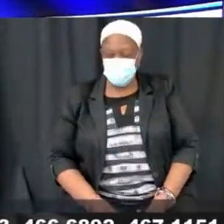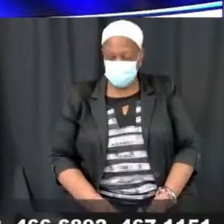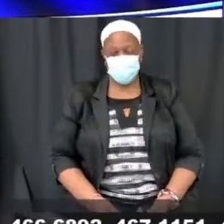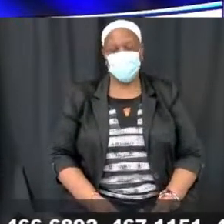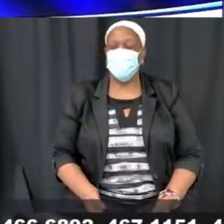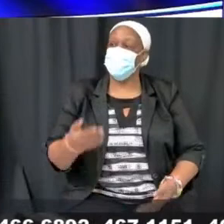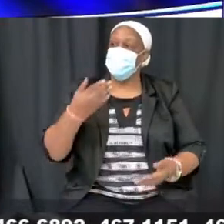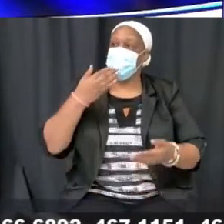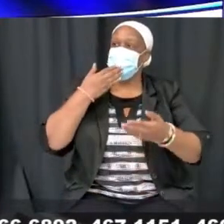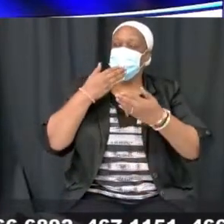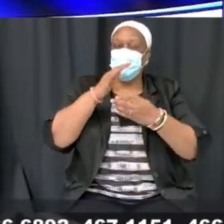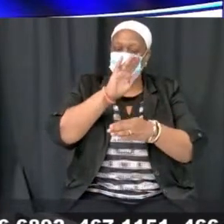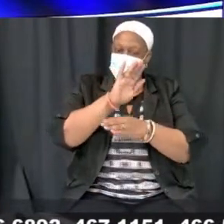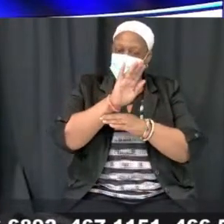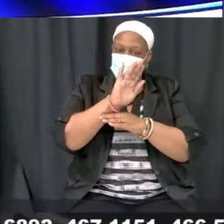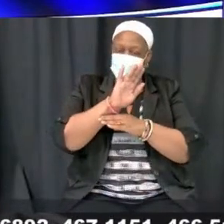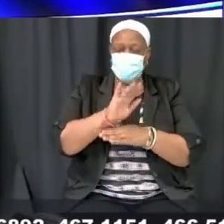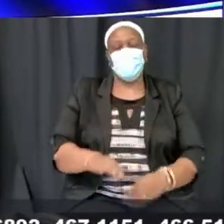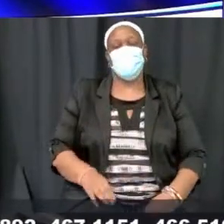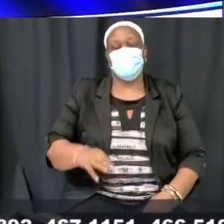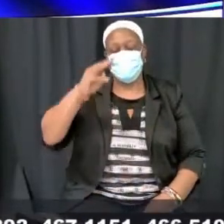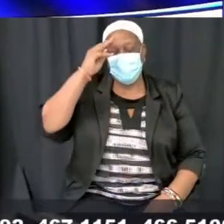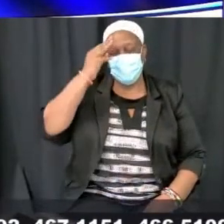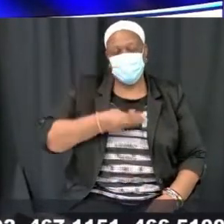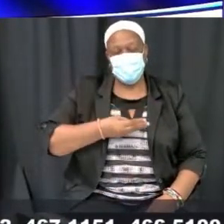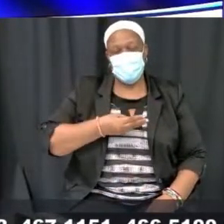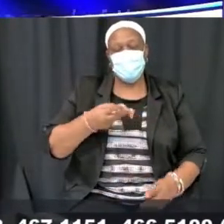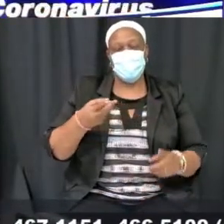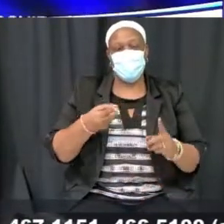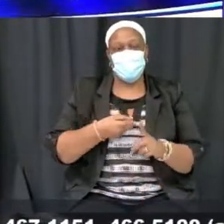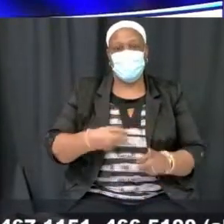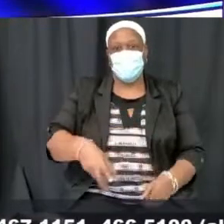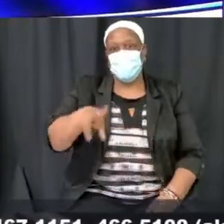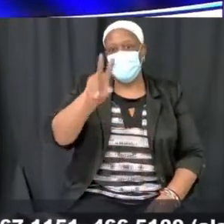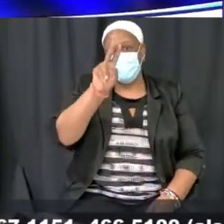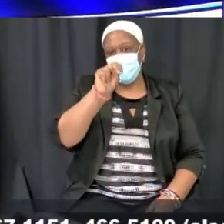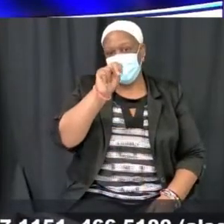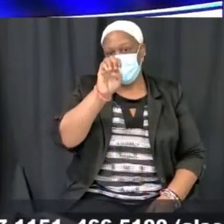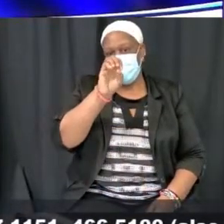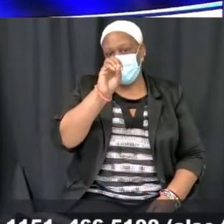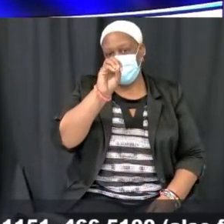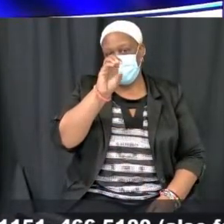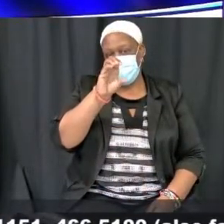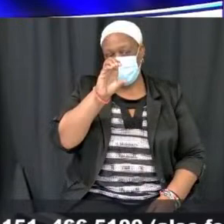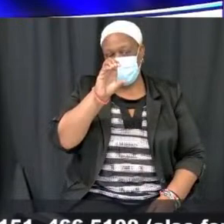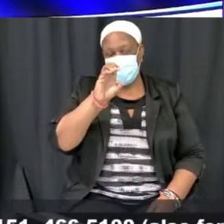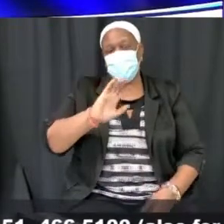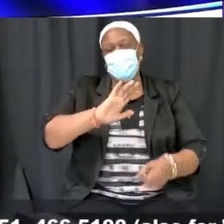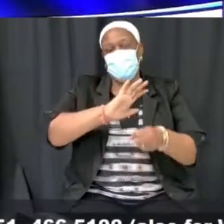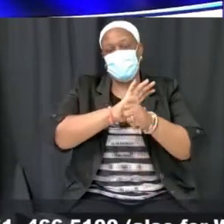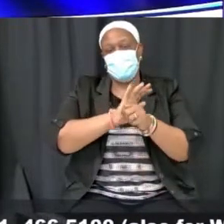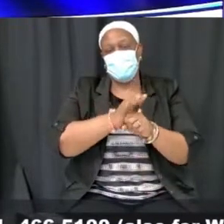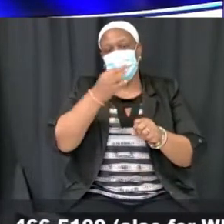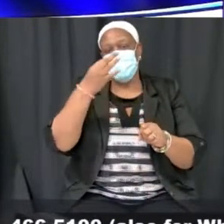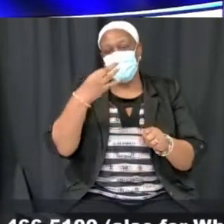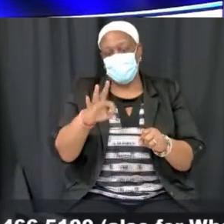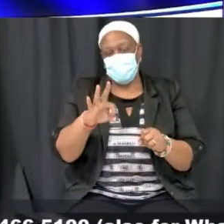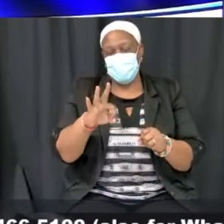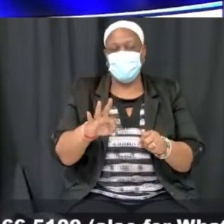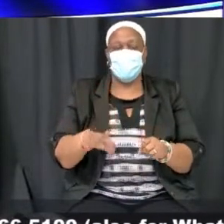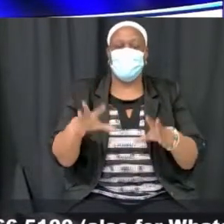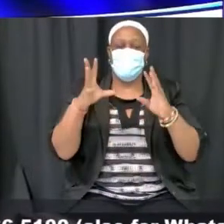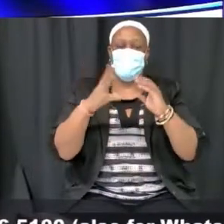Good day and welcome to the National Emergency Operations Center COVID-19